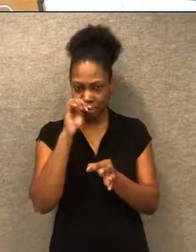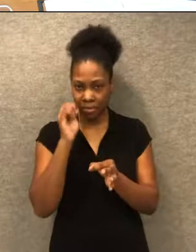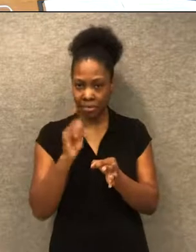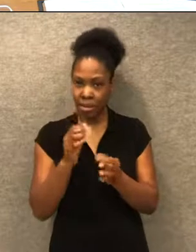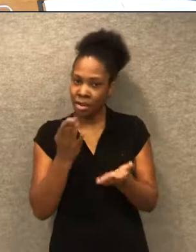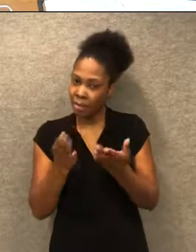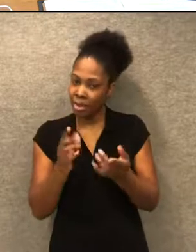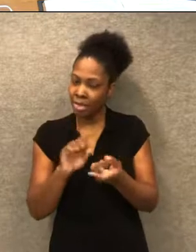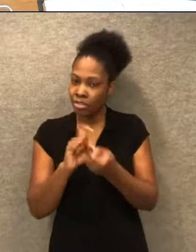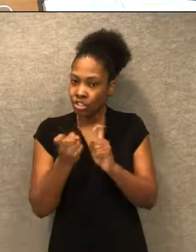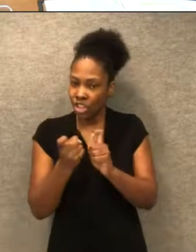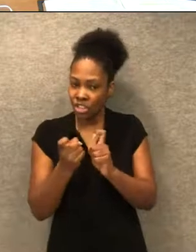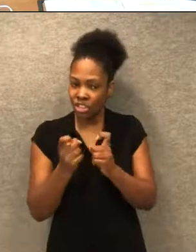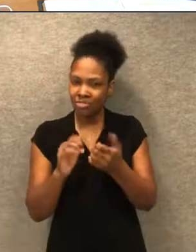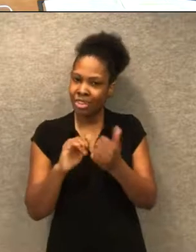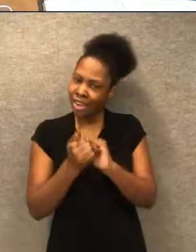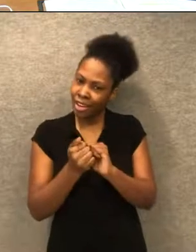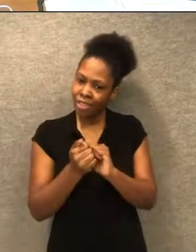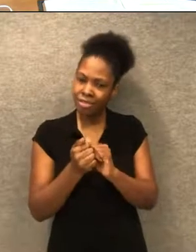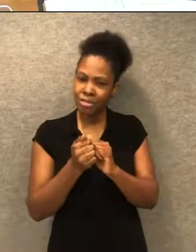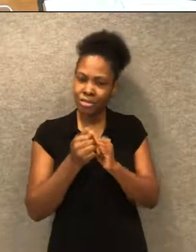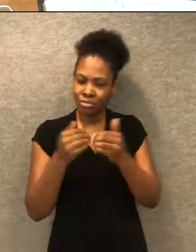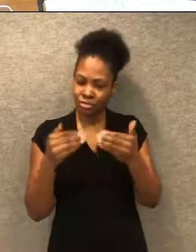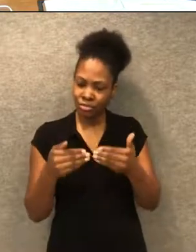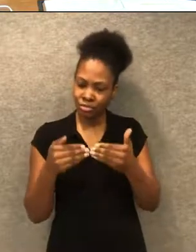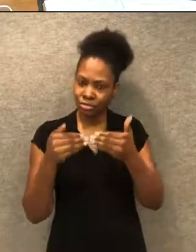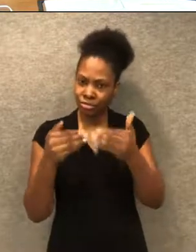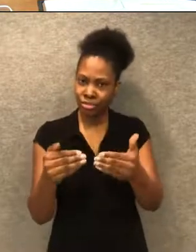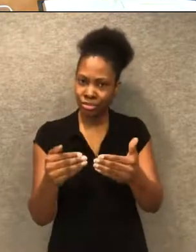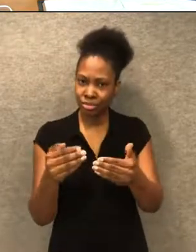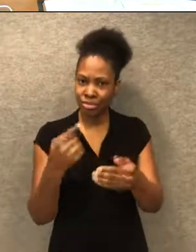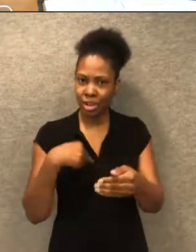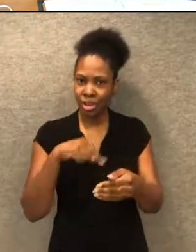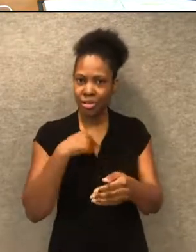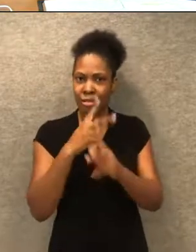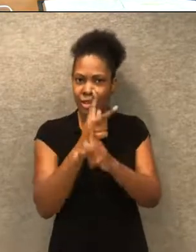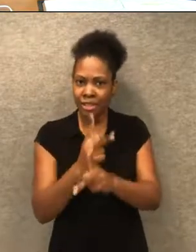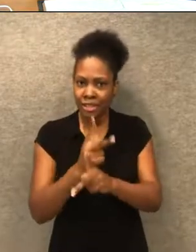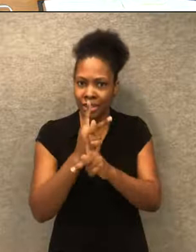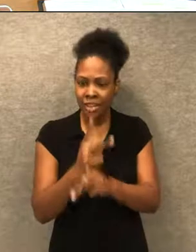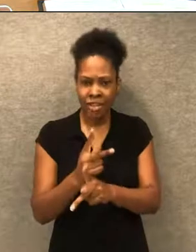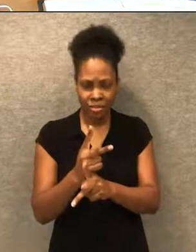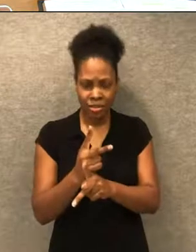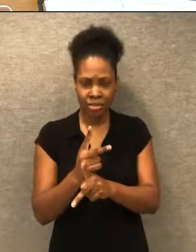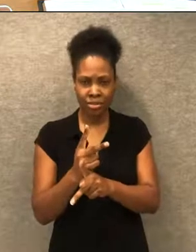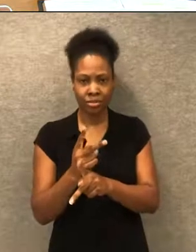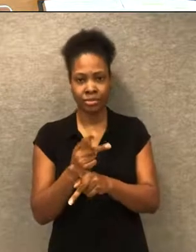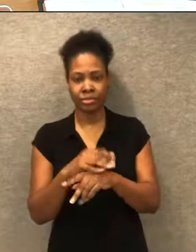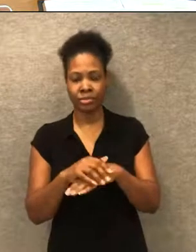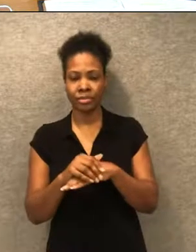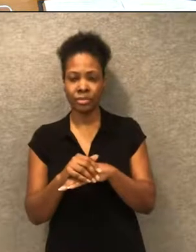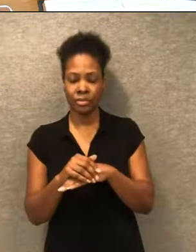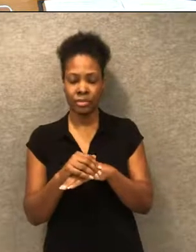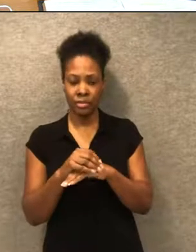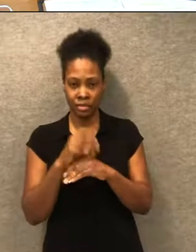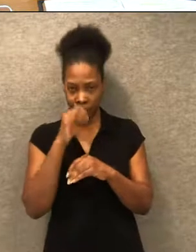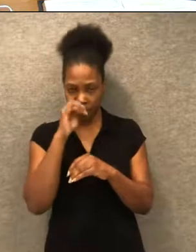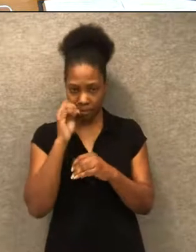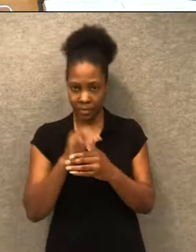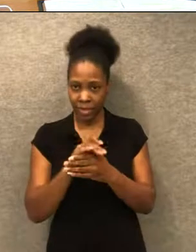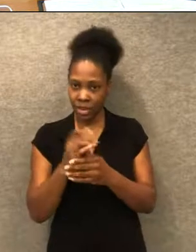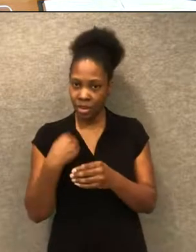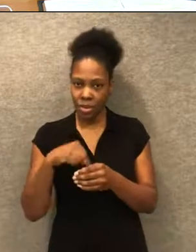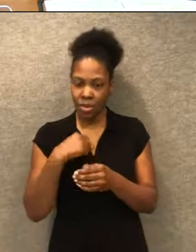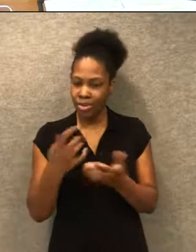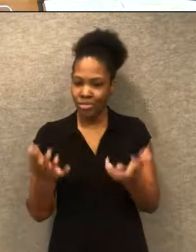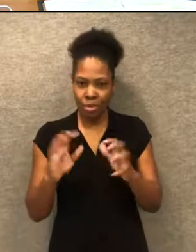maybe changing the way that we're moving forward and being very careful and very cautious based on the data, based on science, and we don't want